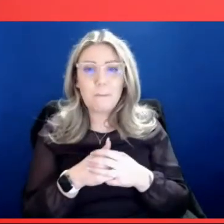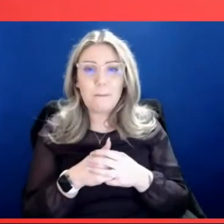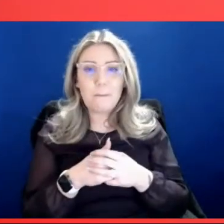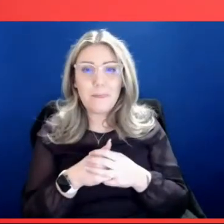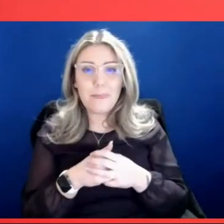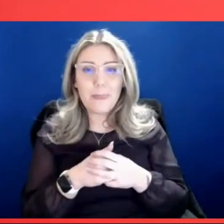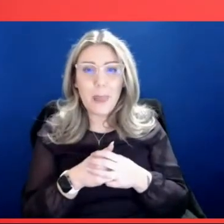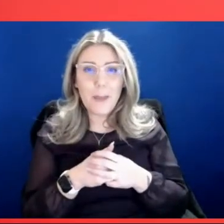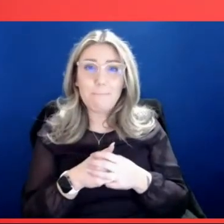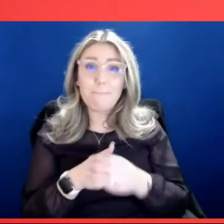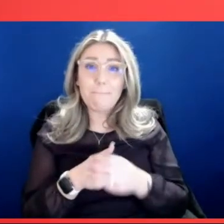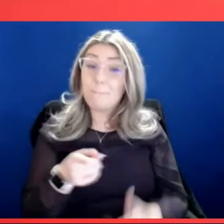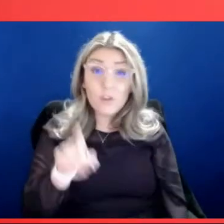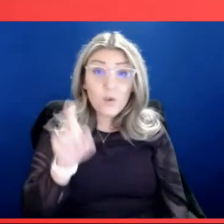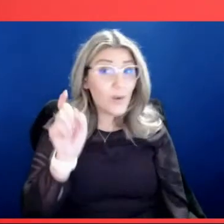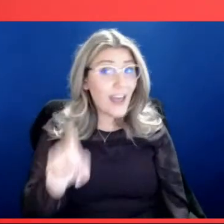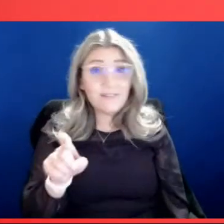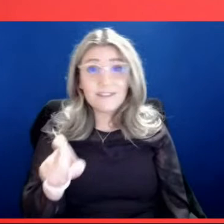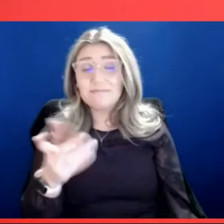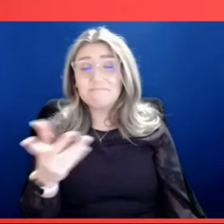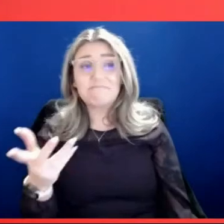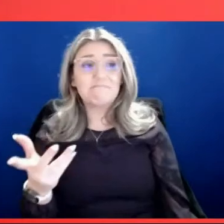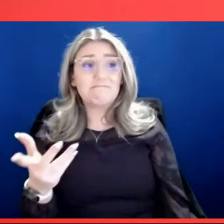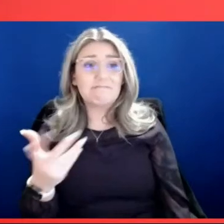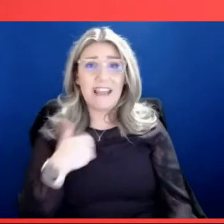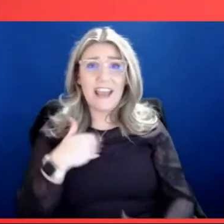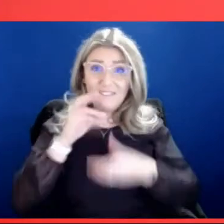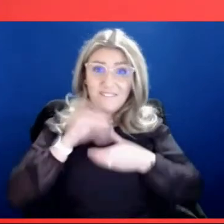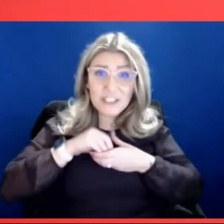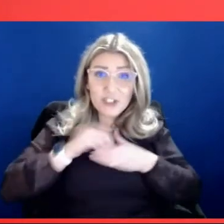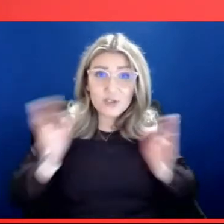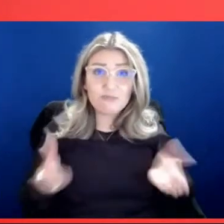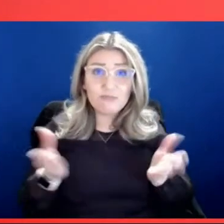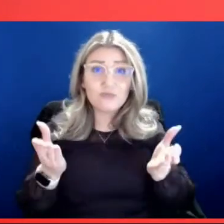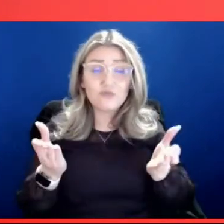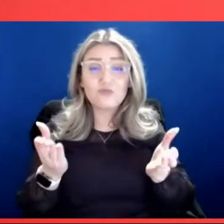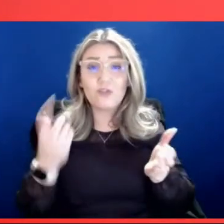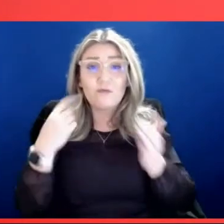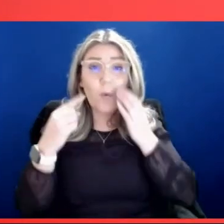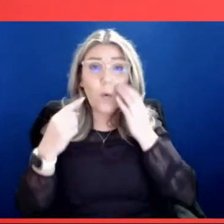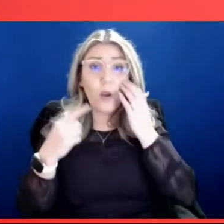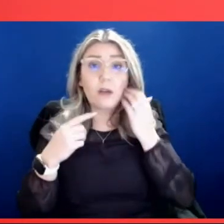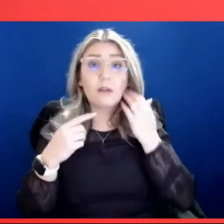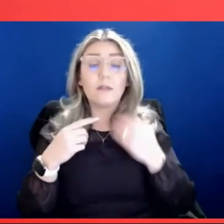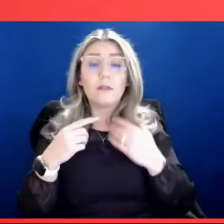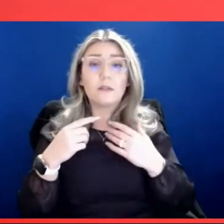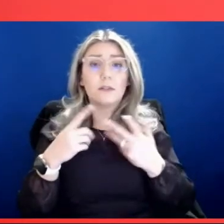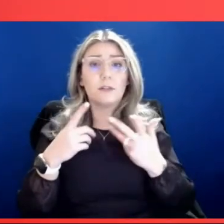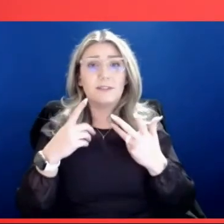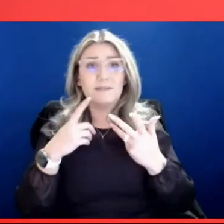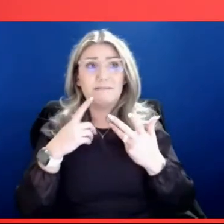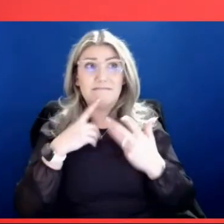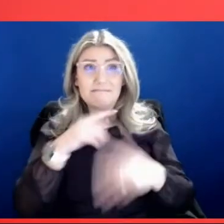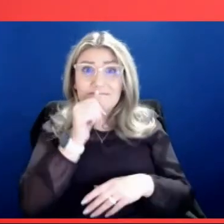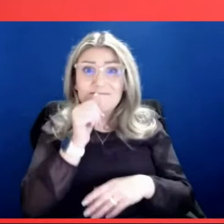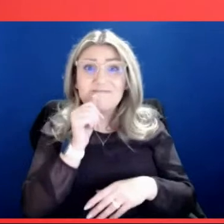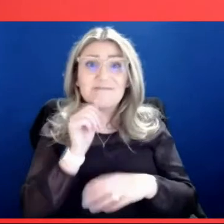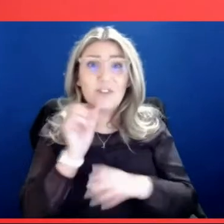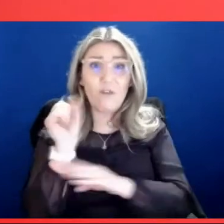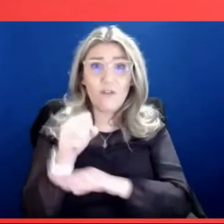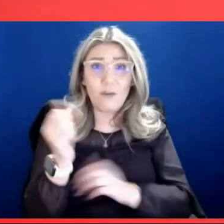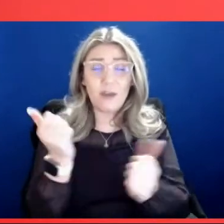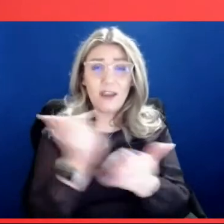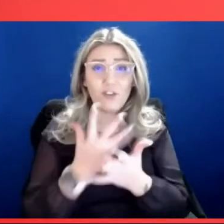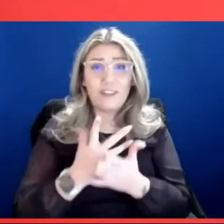you've got to have internal push to get through all this stuff. It's not easy, and you can get